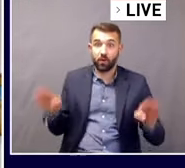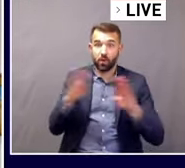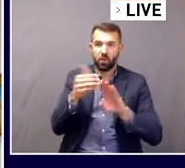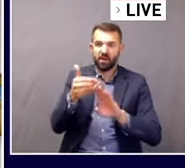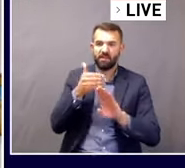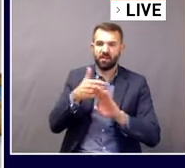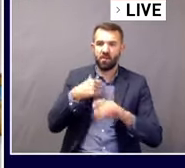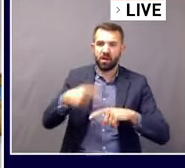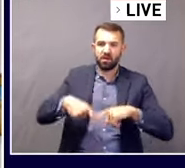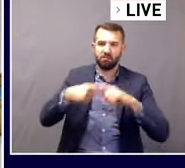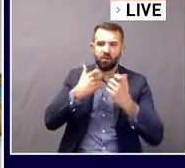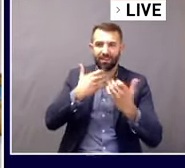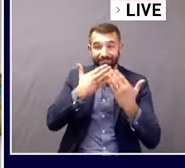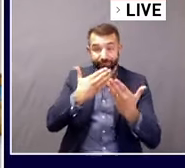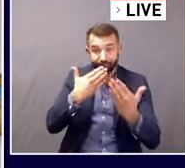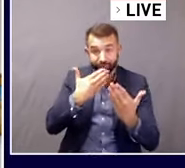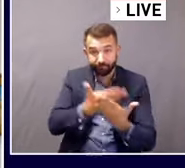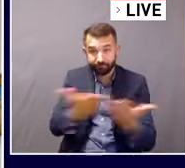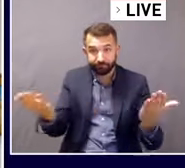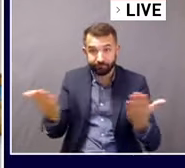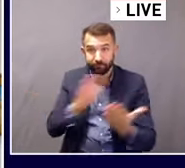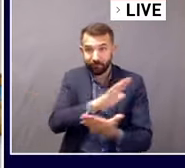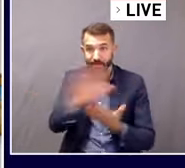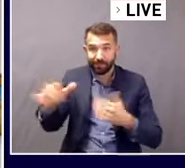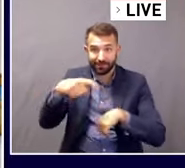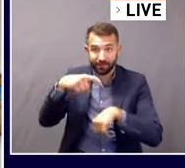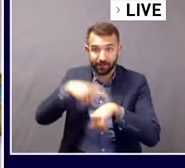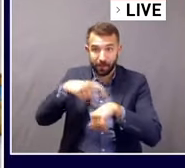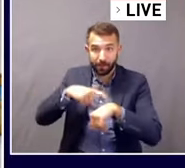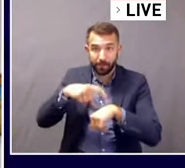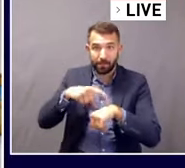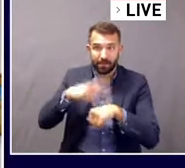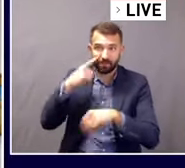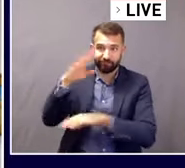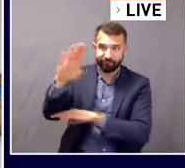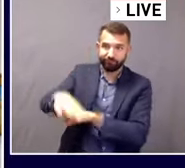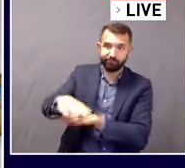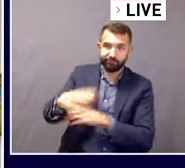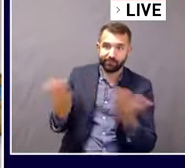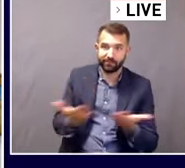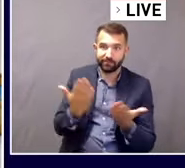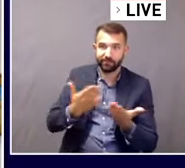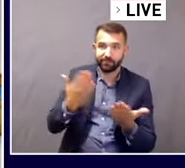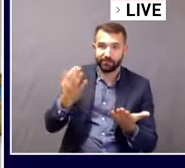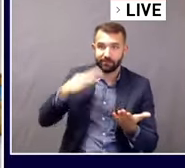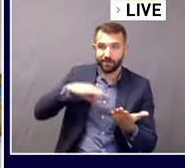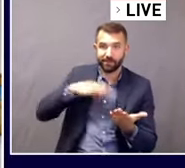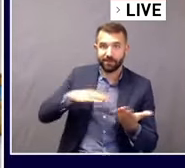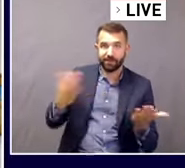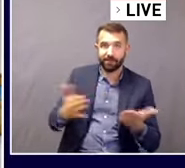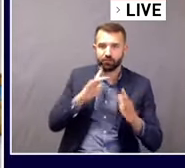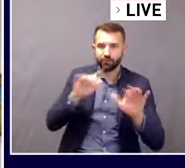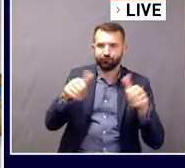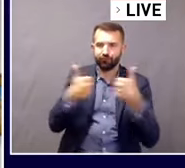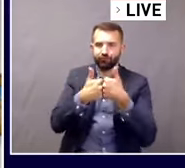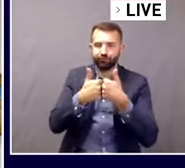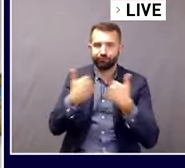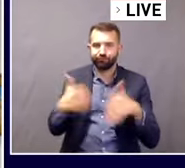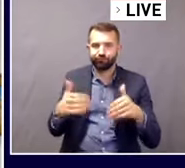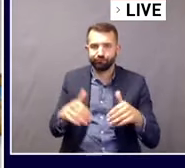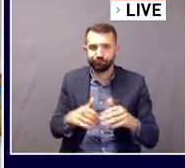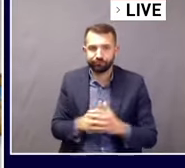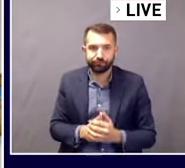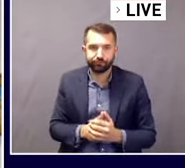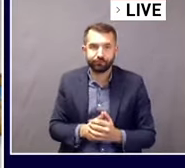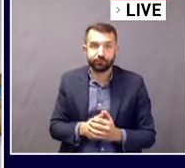out of their afternoon. Things right now in Maine are in a challenging situation. And we at the Maine CDC